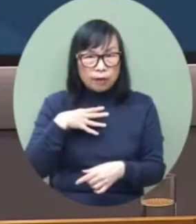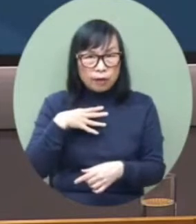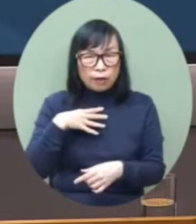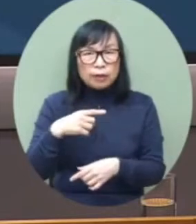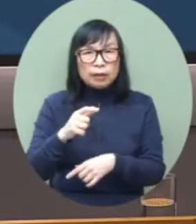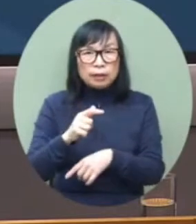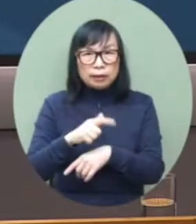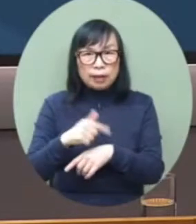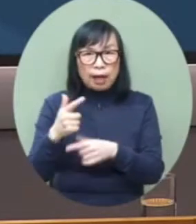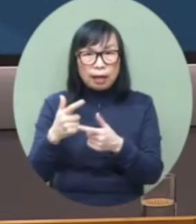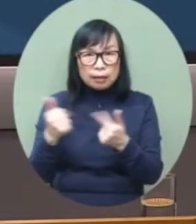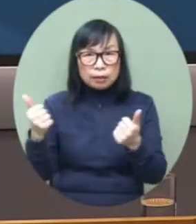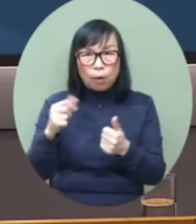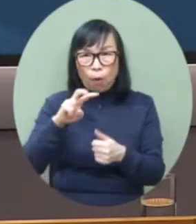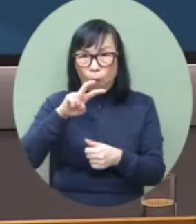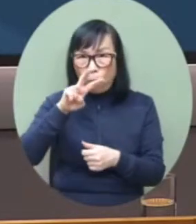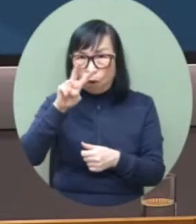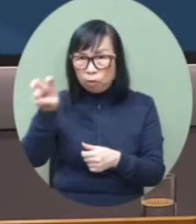consider the